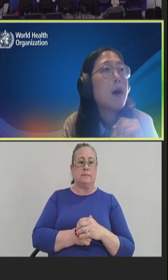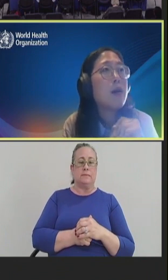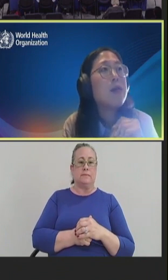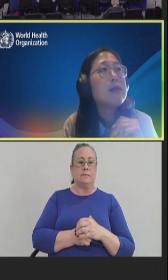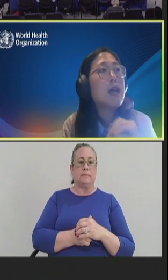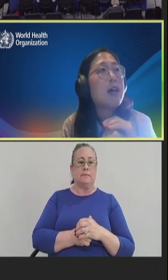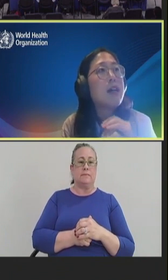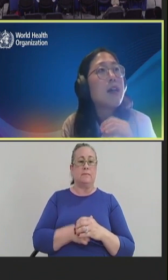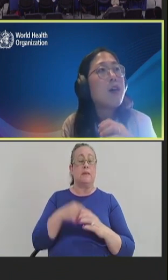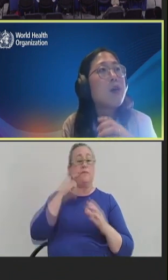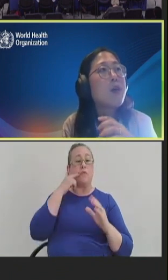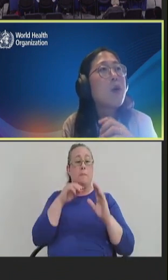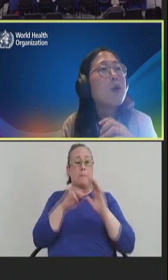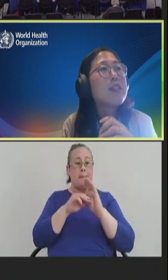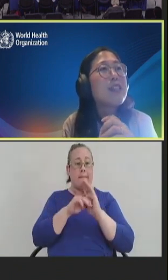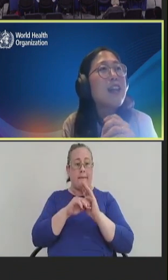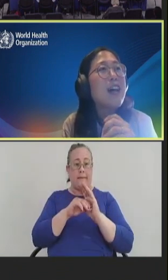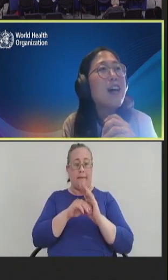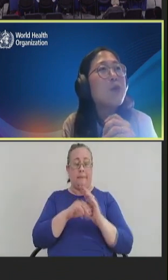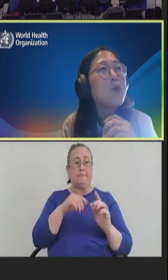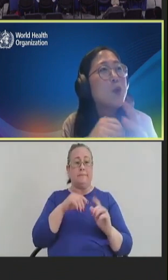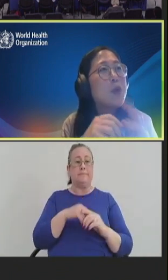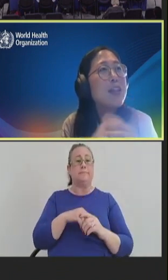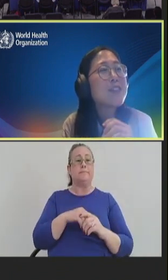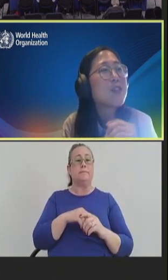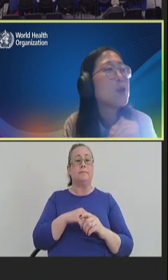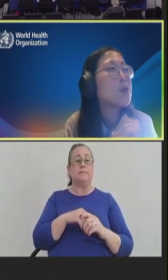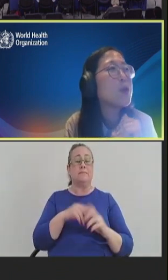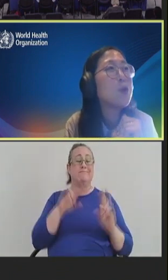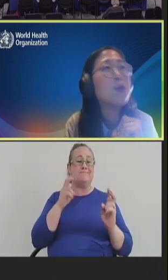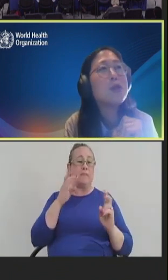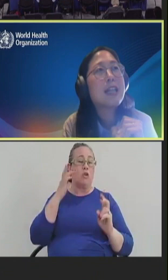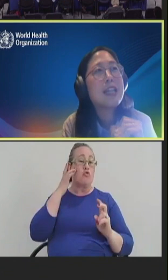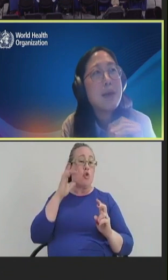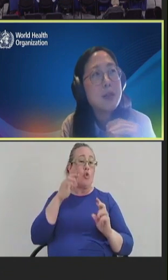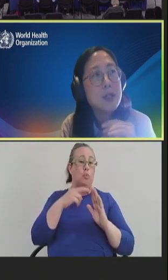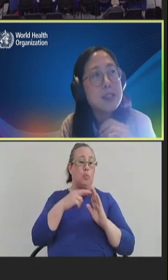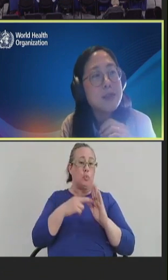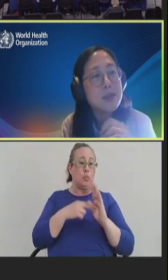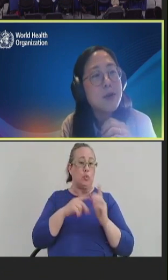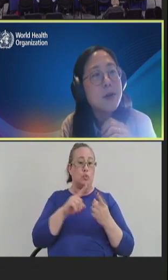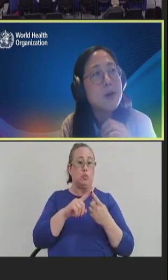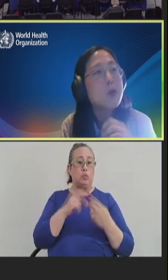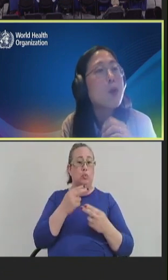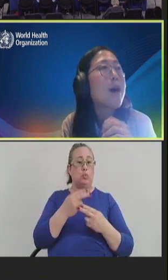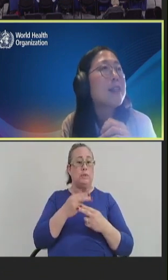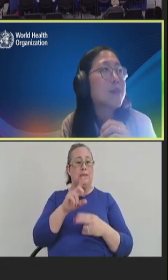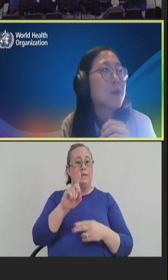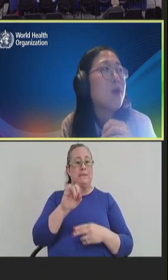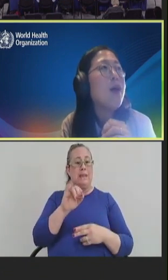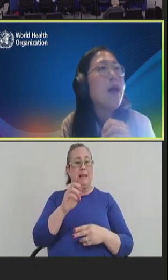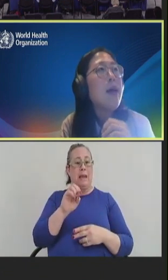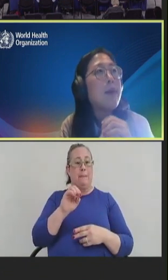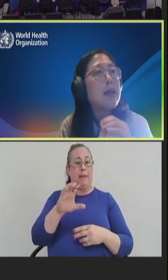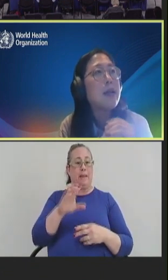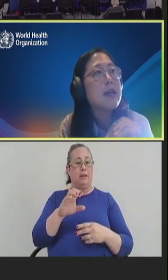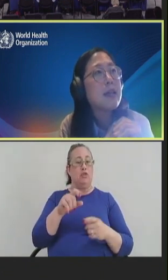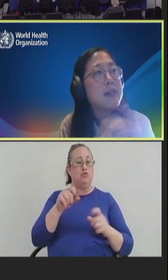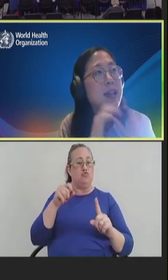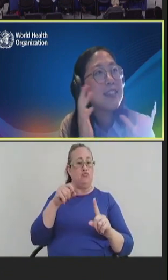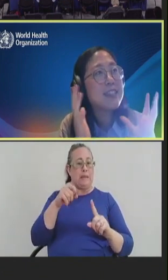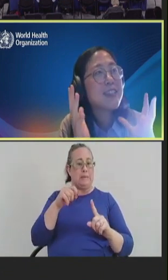For the models, the golden rule is to use dynamic transmission models when possible,